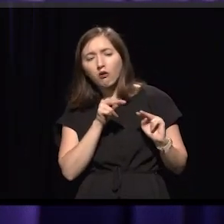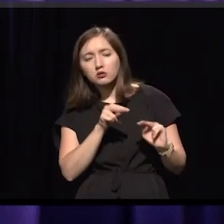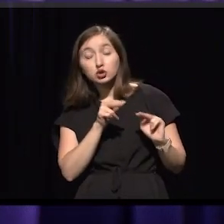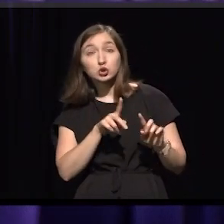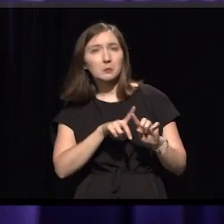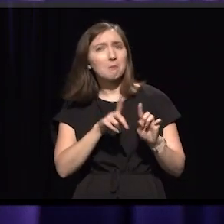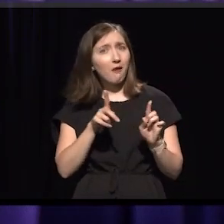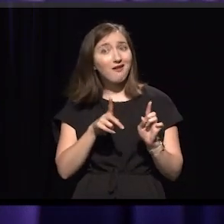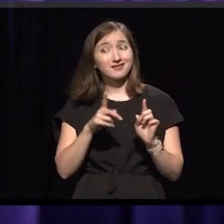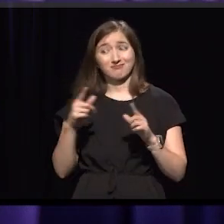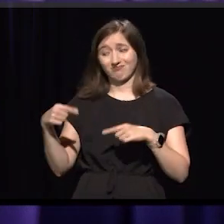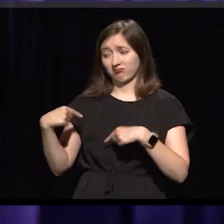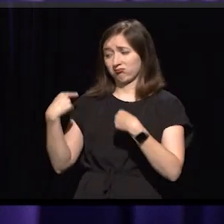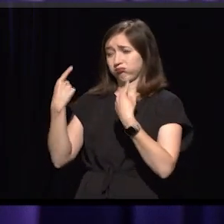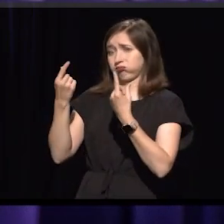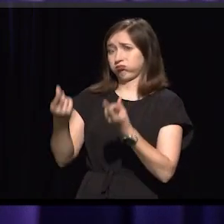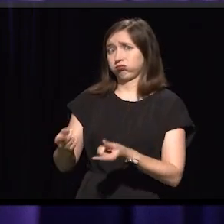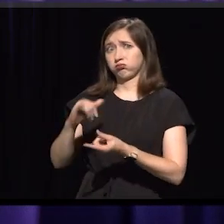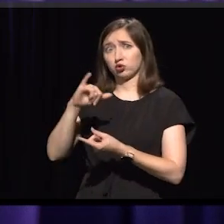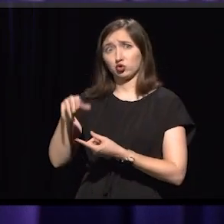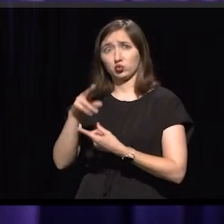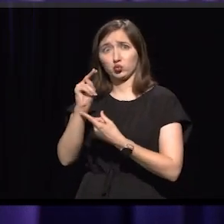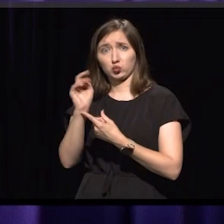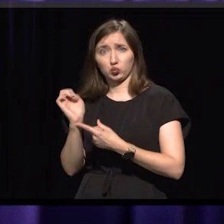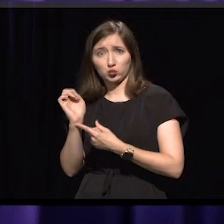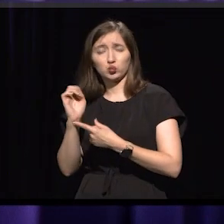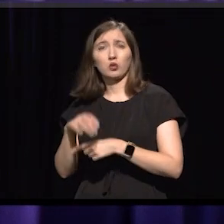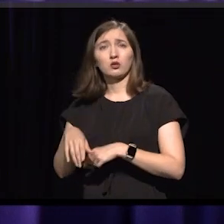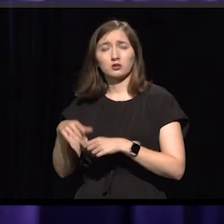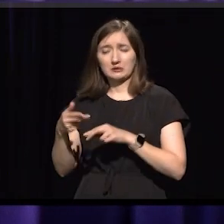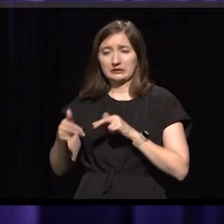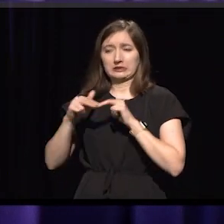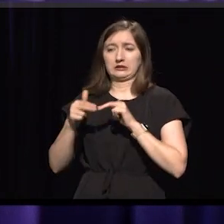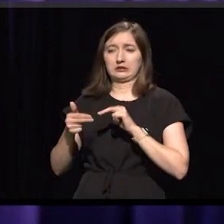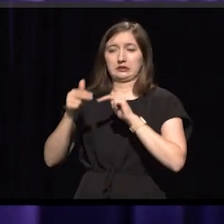but an increase in that percentage, and that's